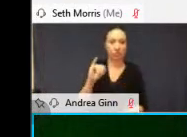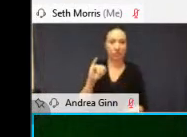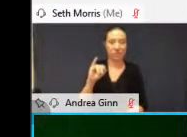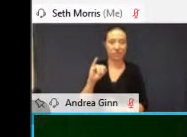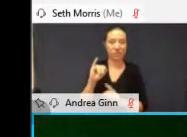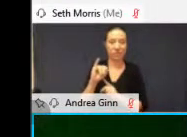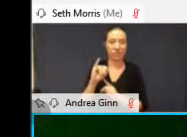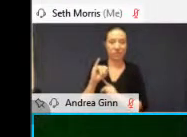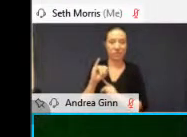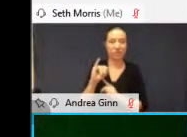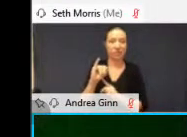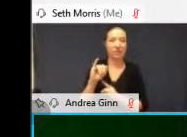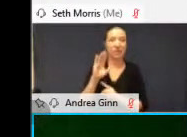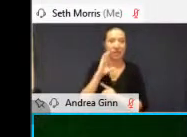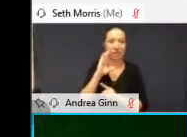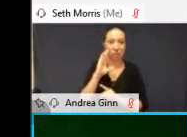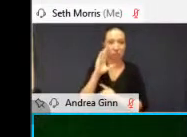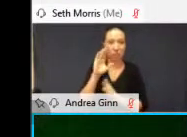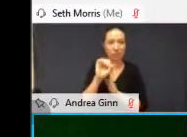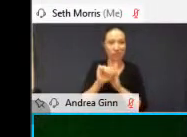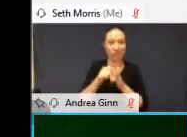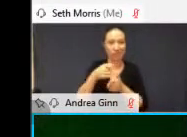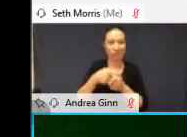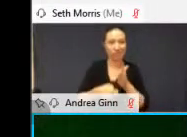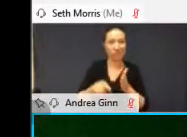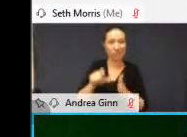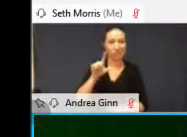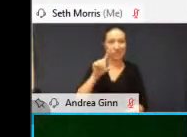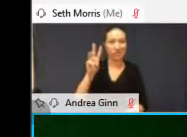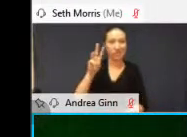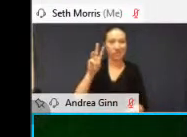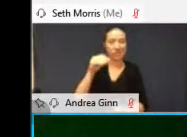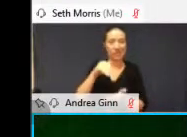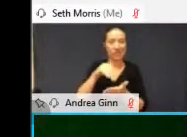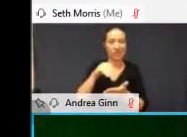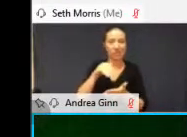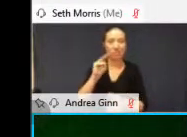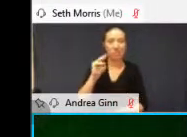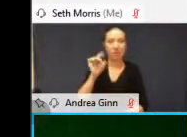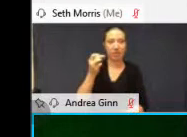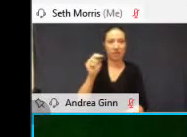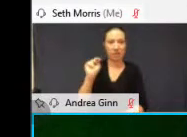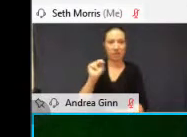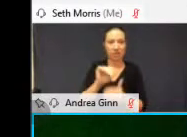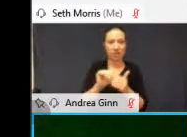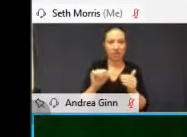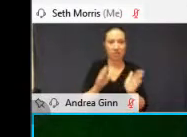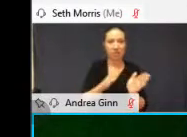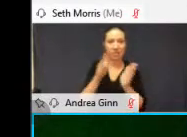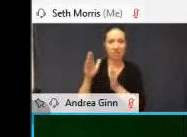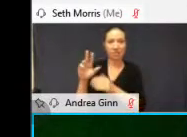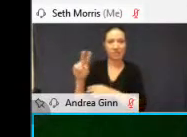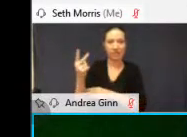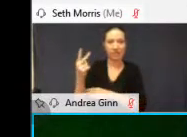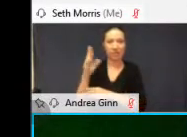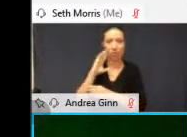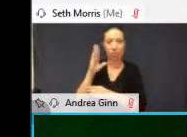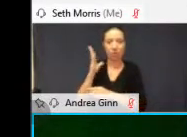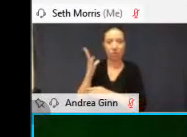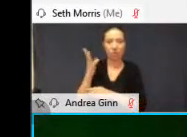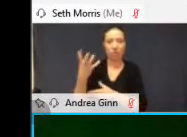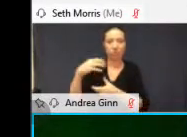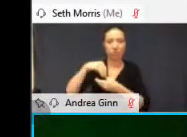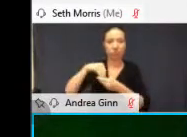million. Under the second proposal, which is more generous, we would see 22,000 additional